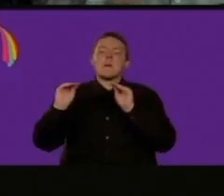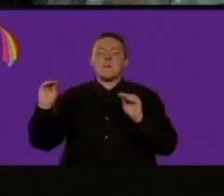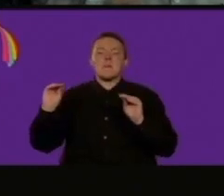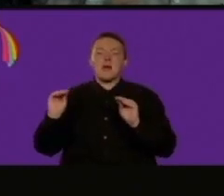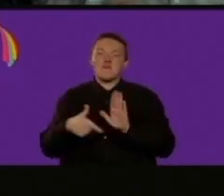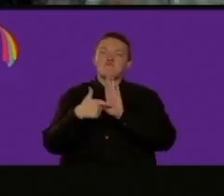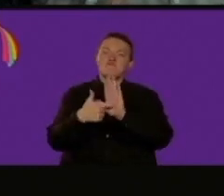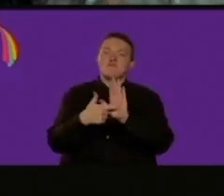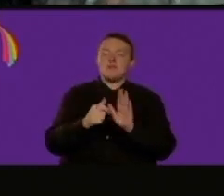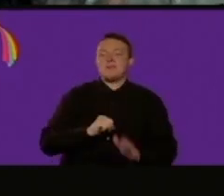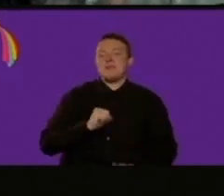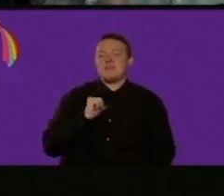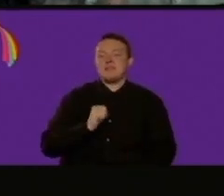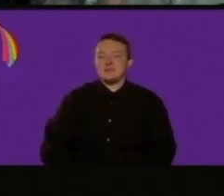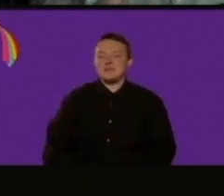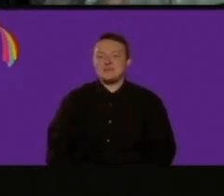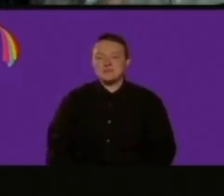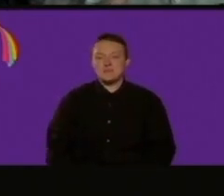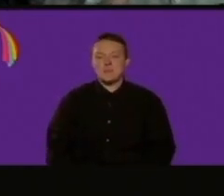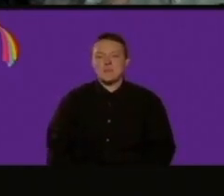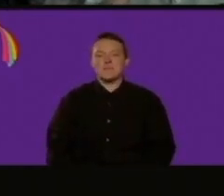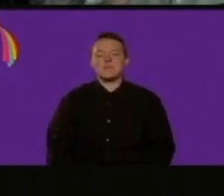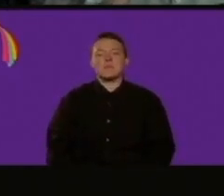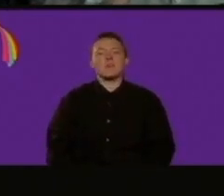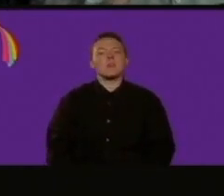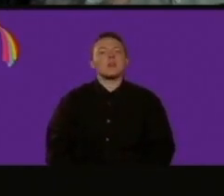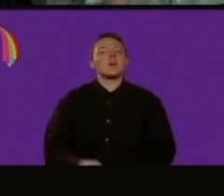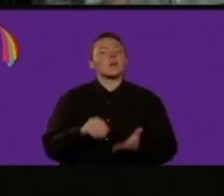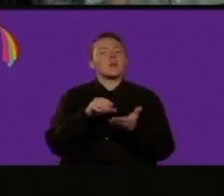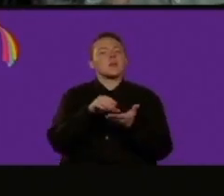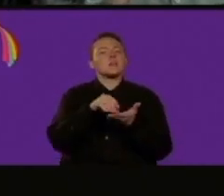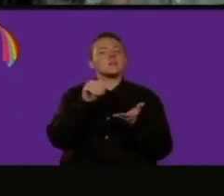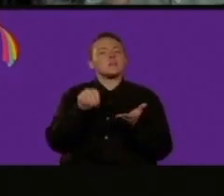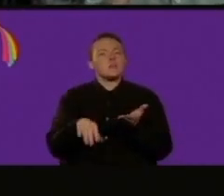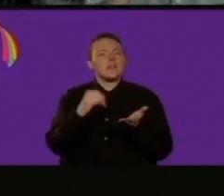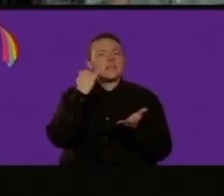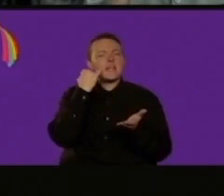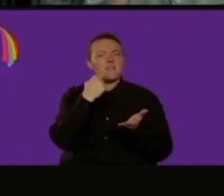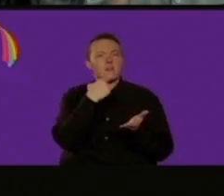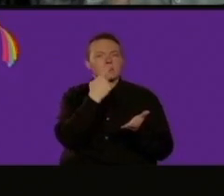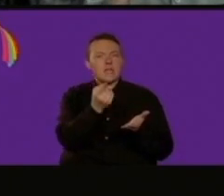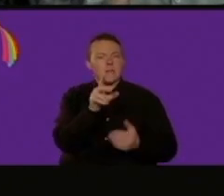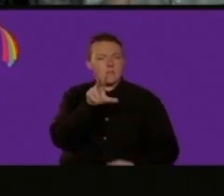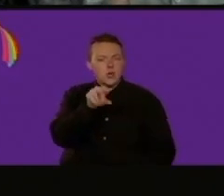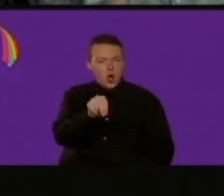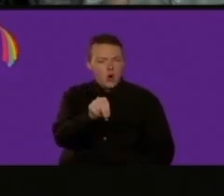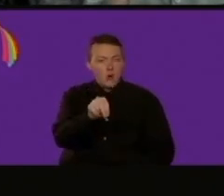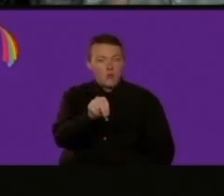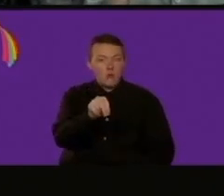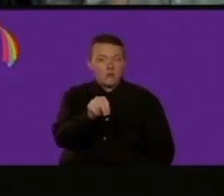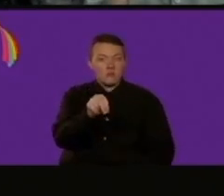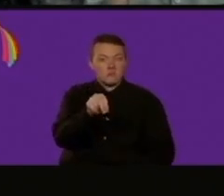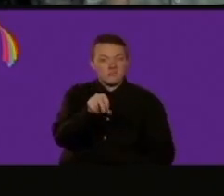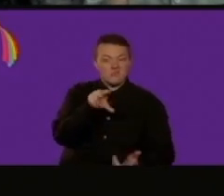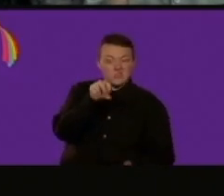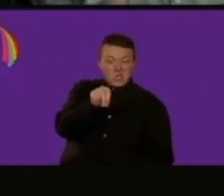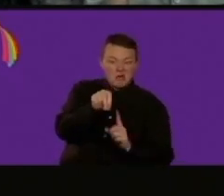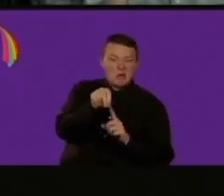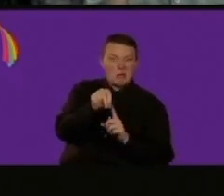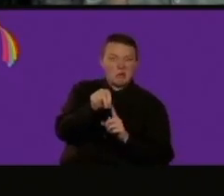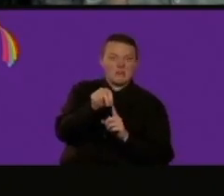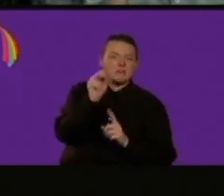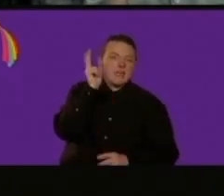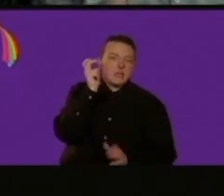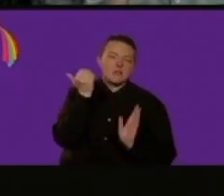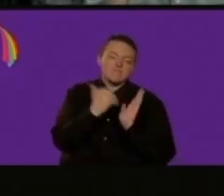the video would start from the same position, and one of the elements would hide when there was a click on